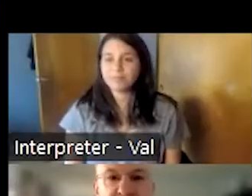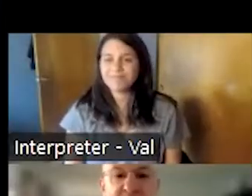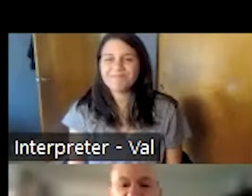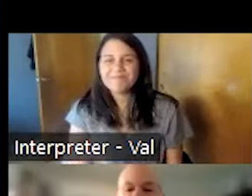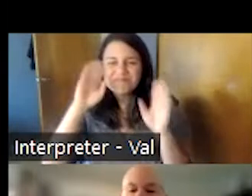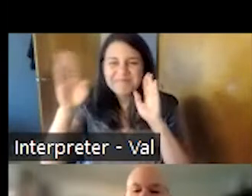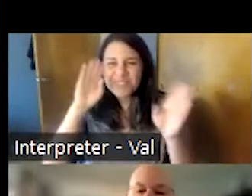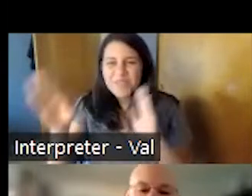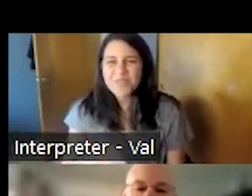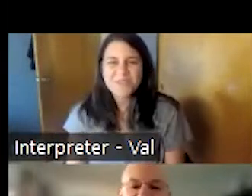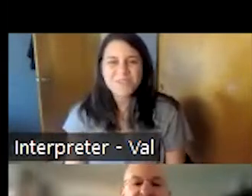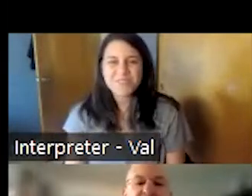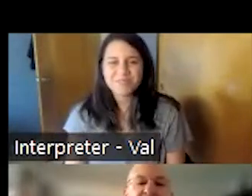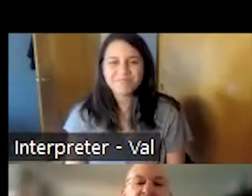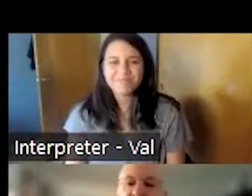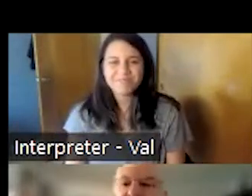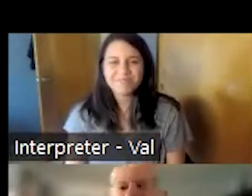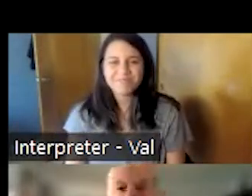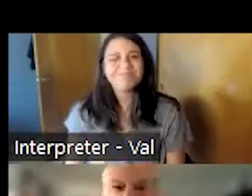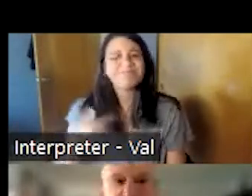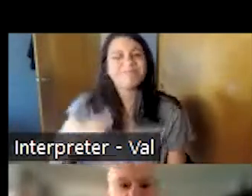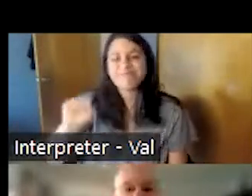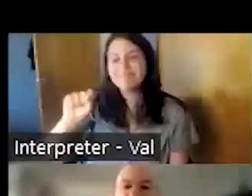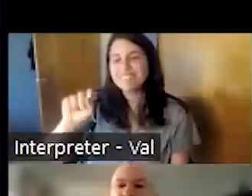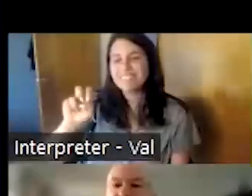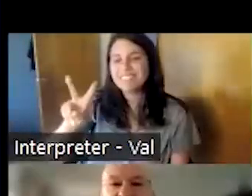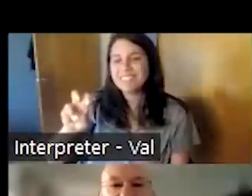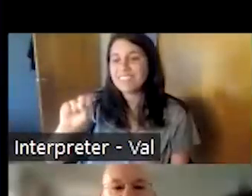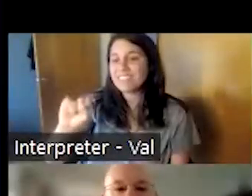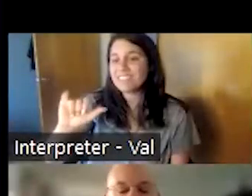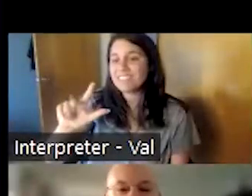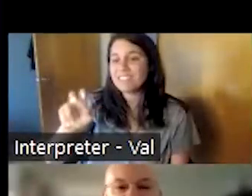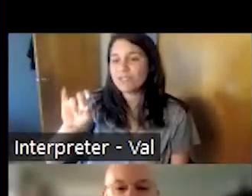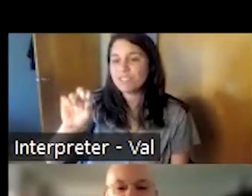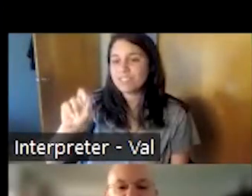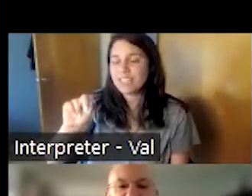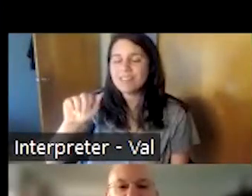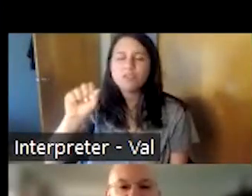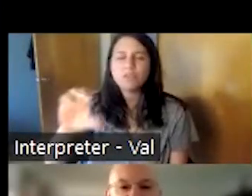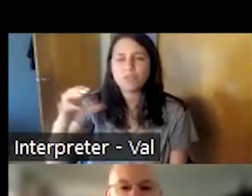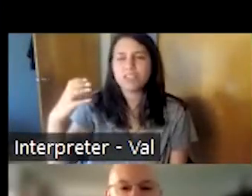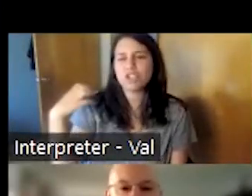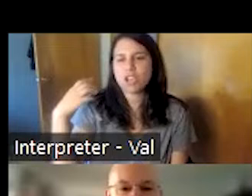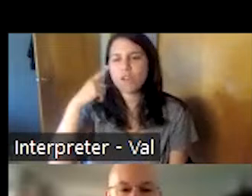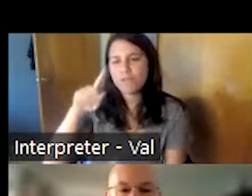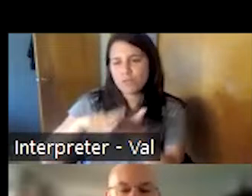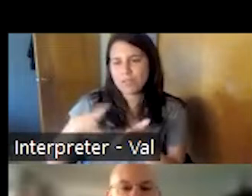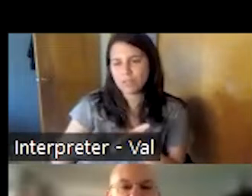Hello, everybody. I'm Steve Silverstein, the Associate Chair for Research in the Department of